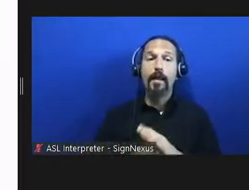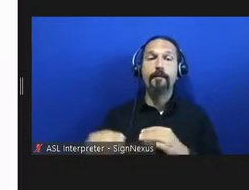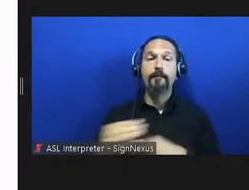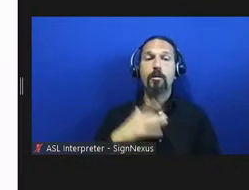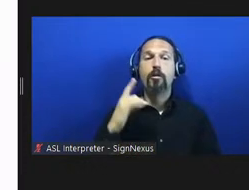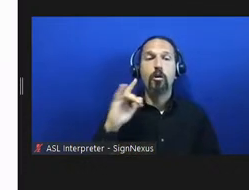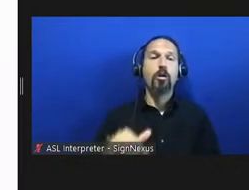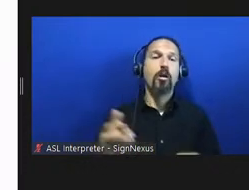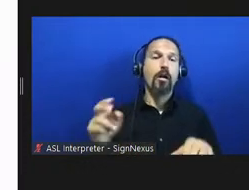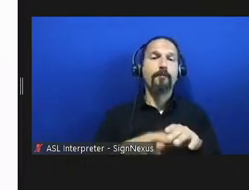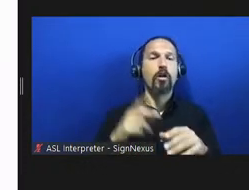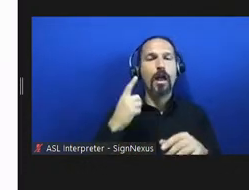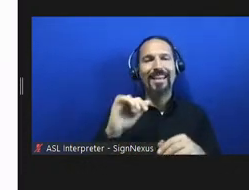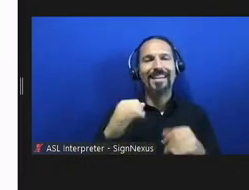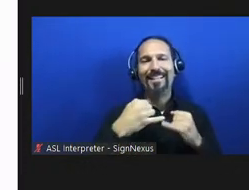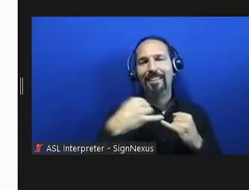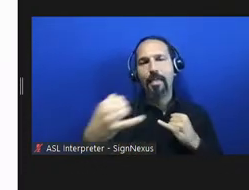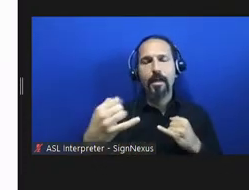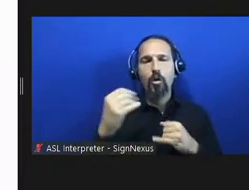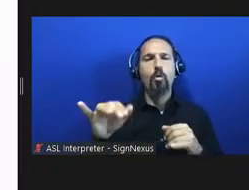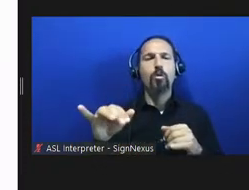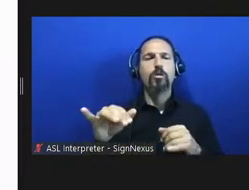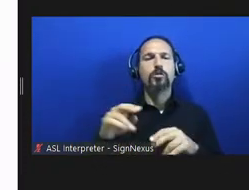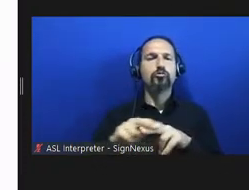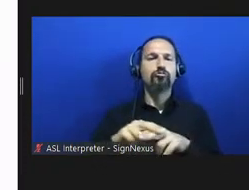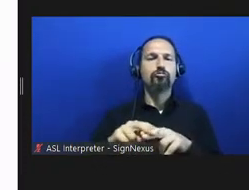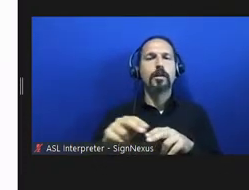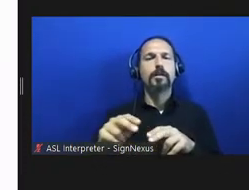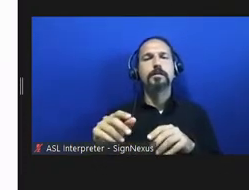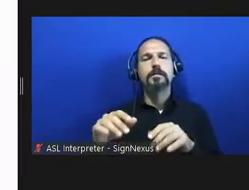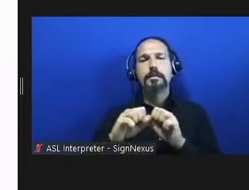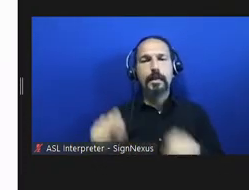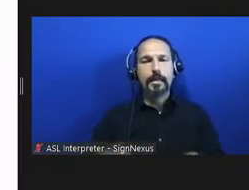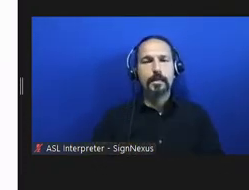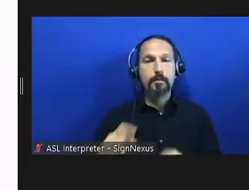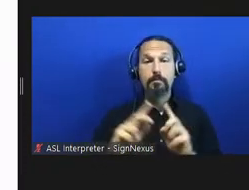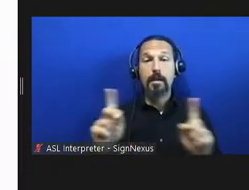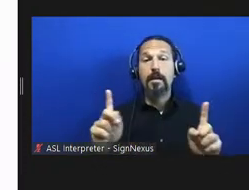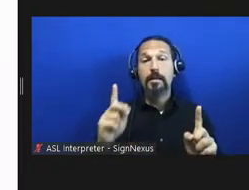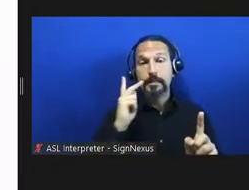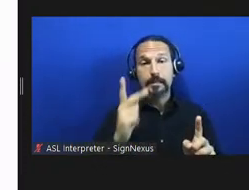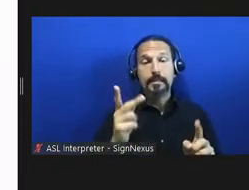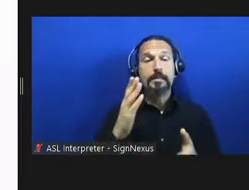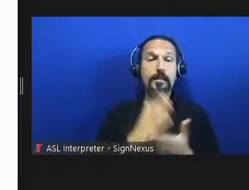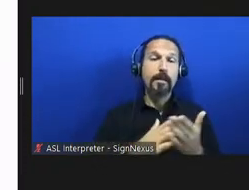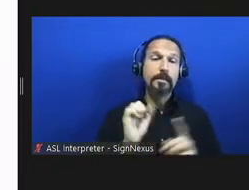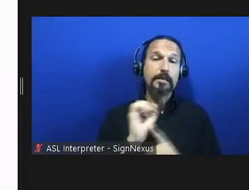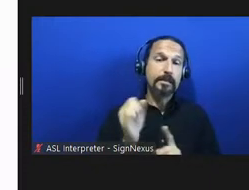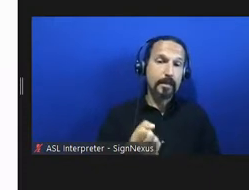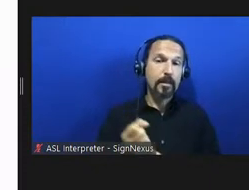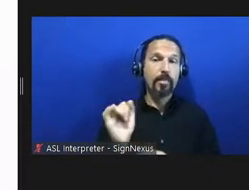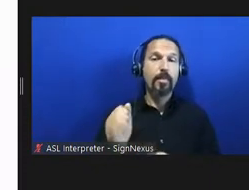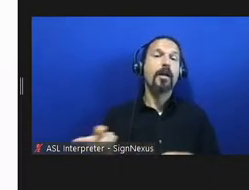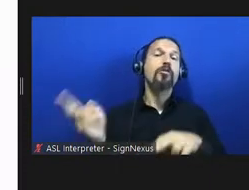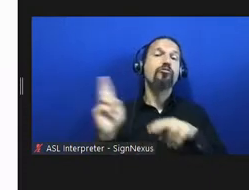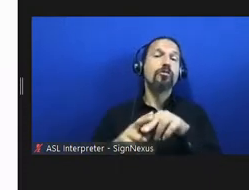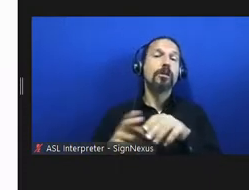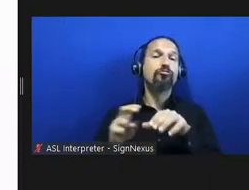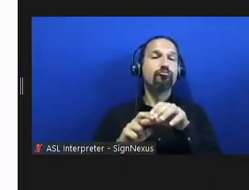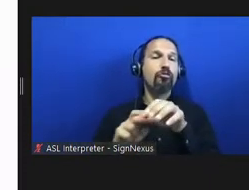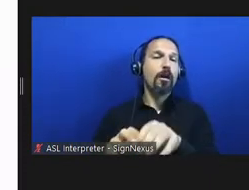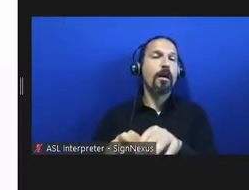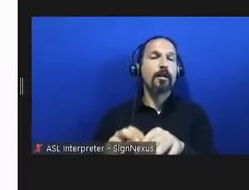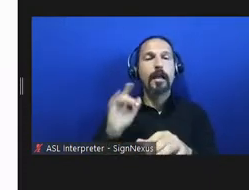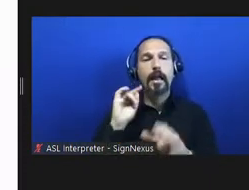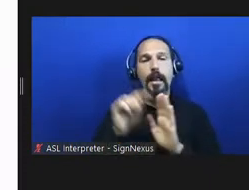increased ridership on any lines or Transit stations we do see that some scenarios increase ridership could